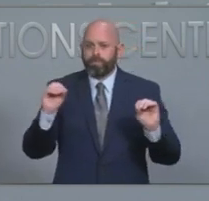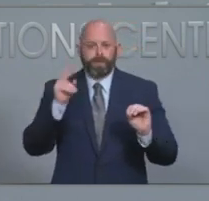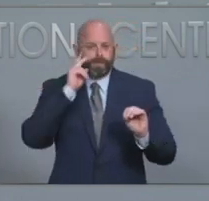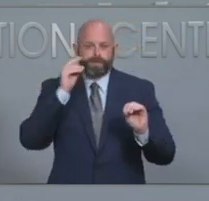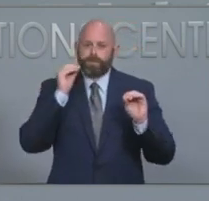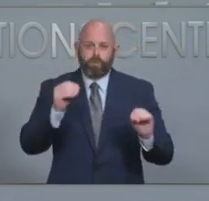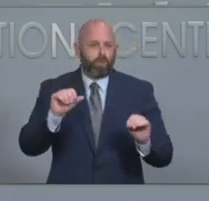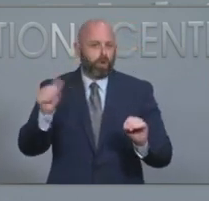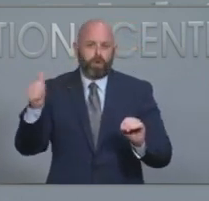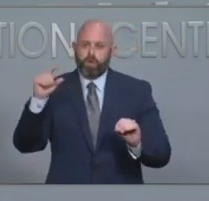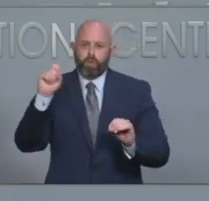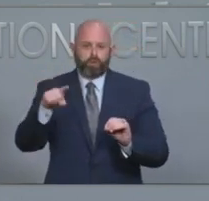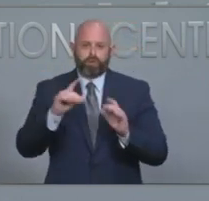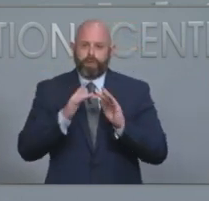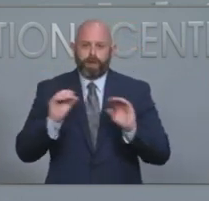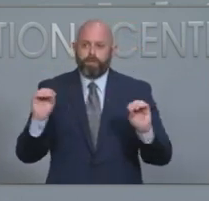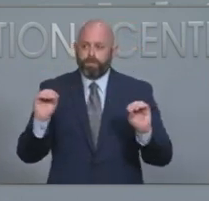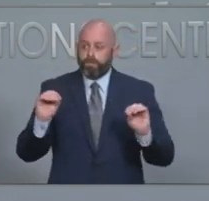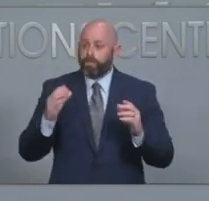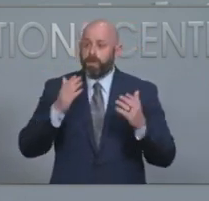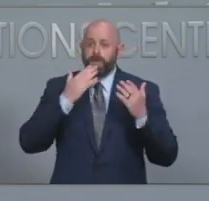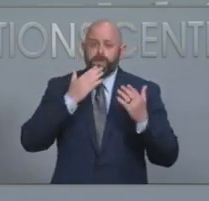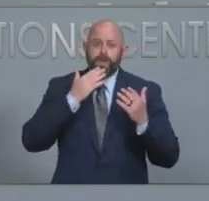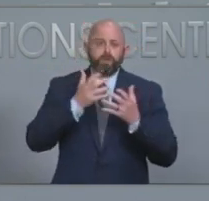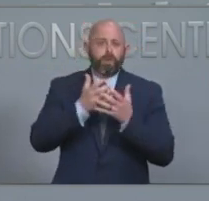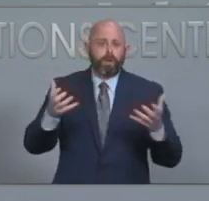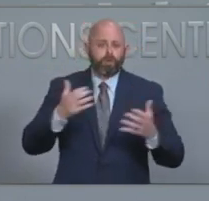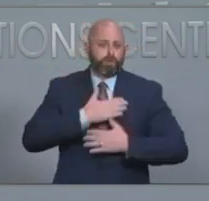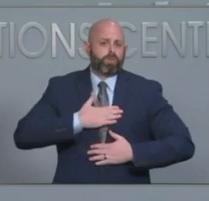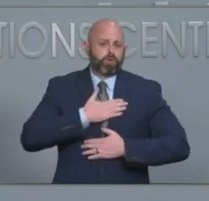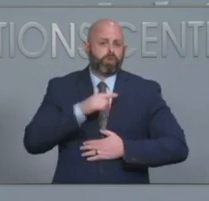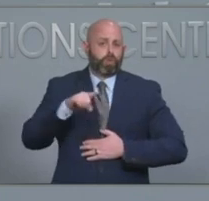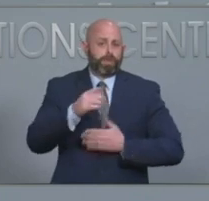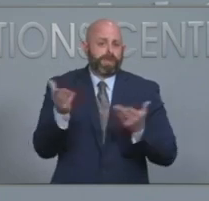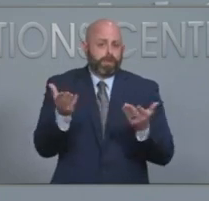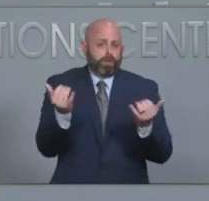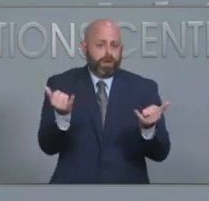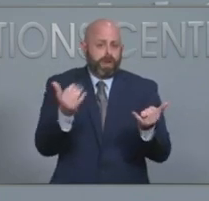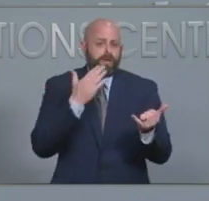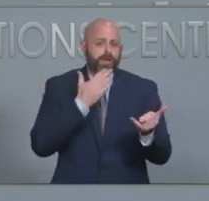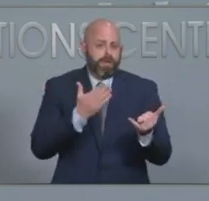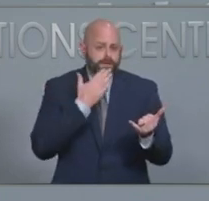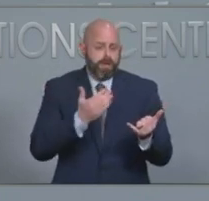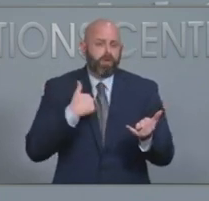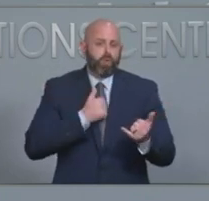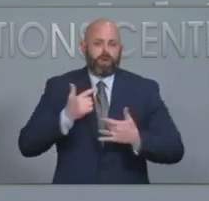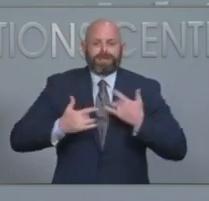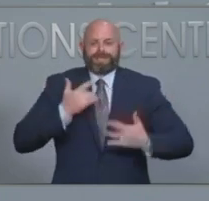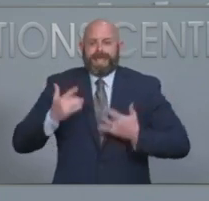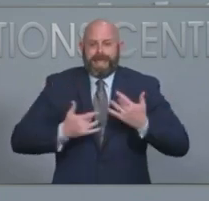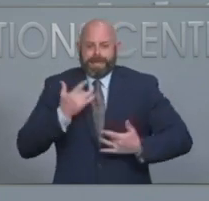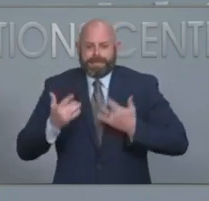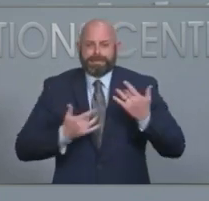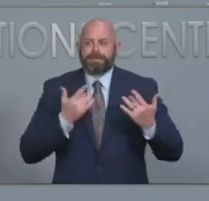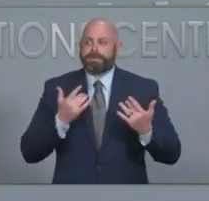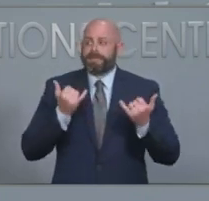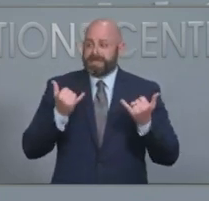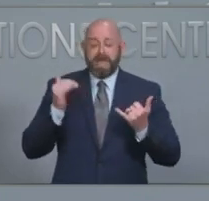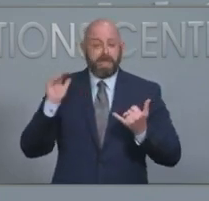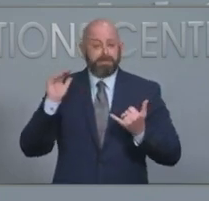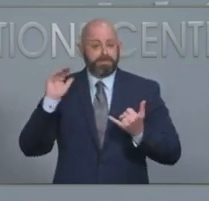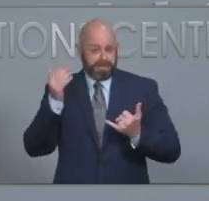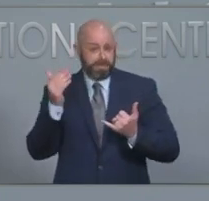online. Thank you very much. I appreciate y'all being here today, and we're very excited that we are having a smooth